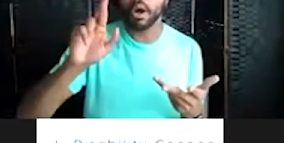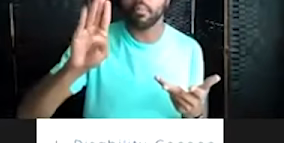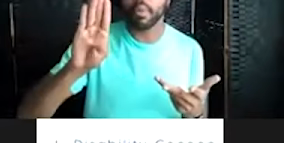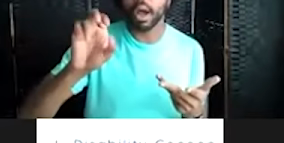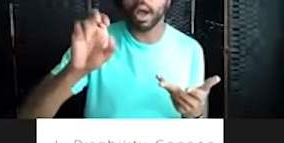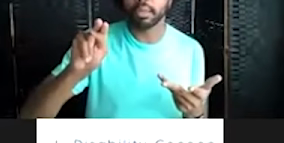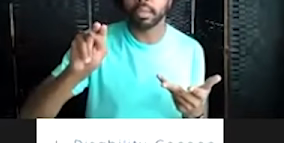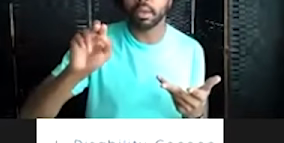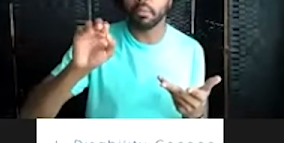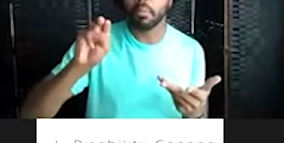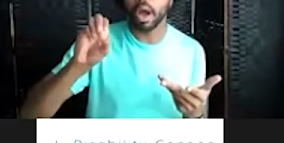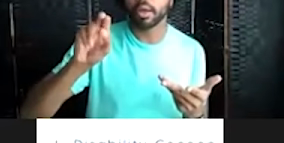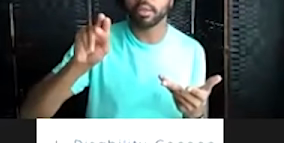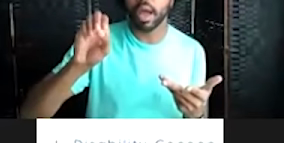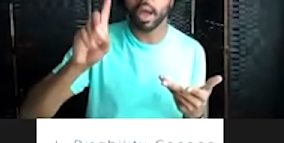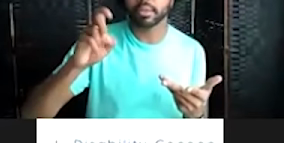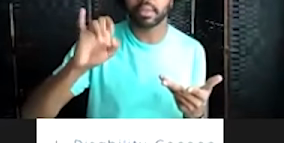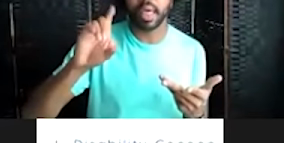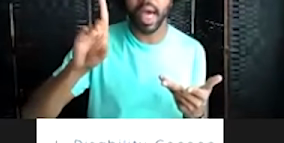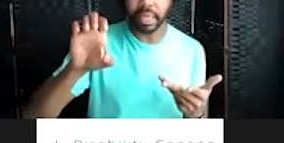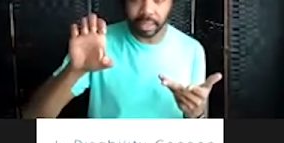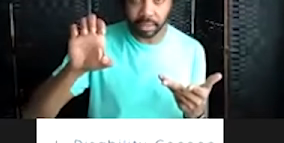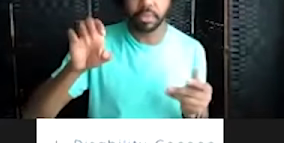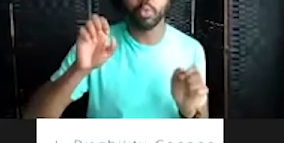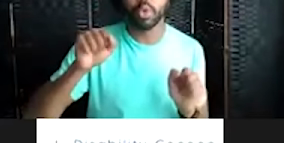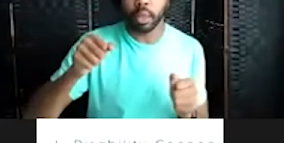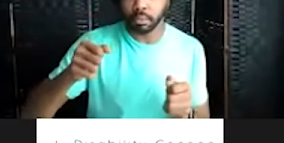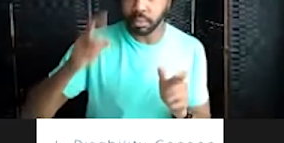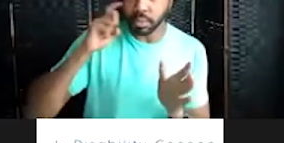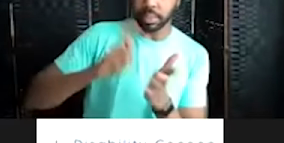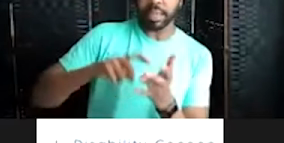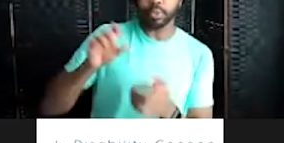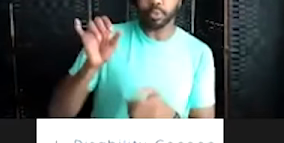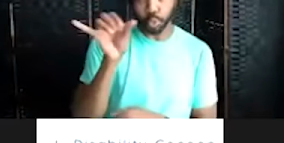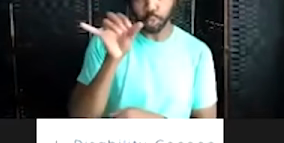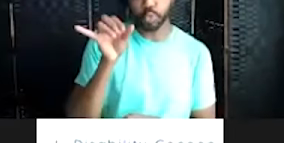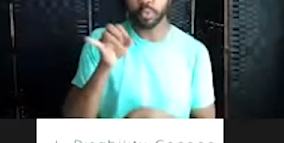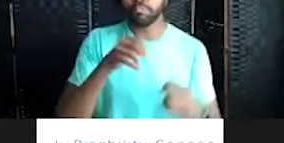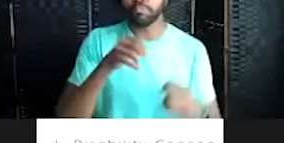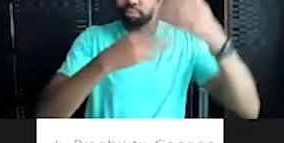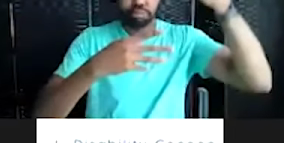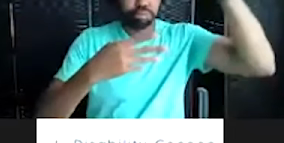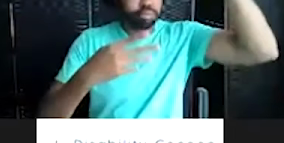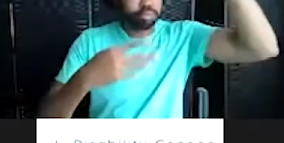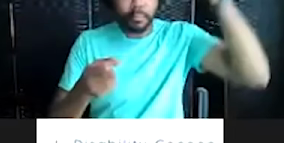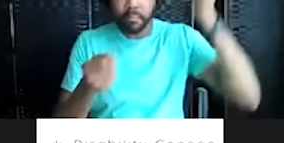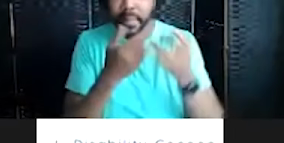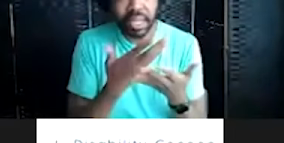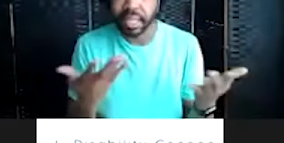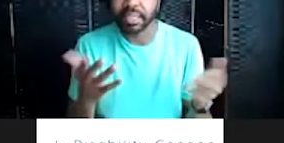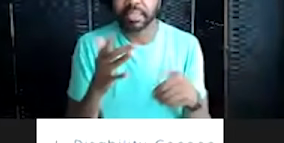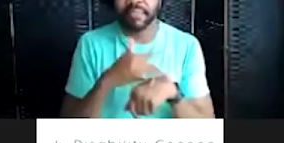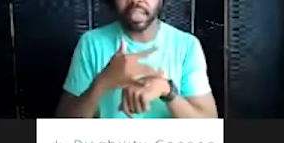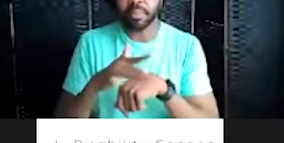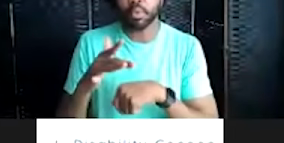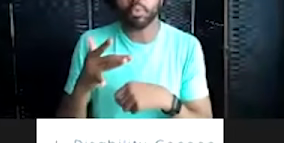and smart speakers, and the list goes on. Honestly, we would just